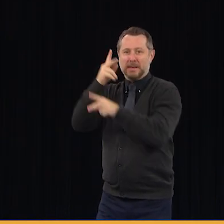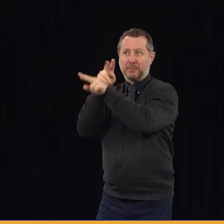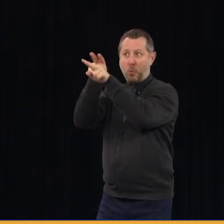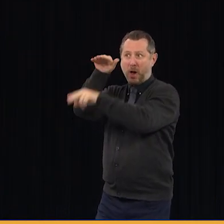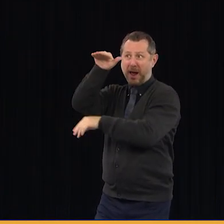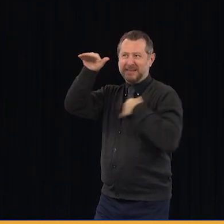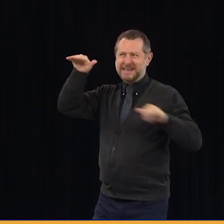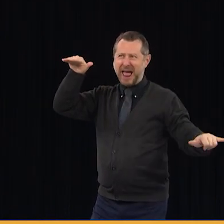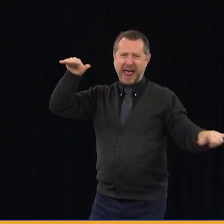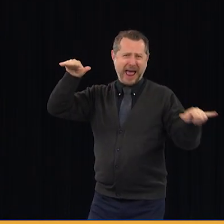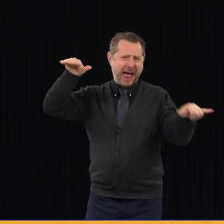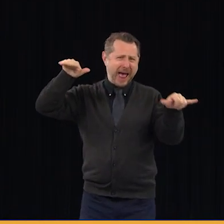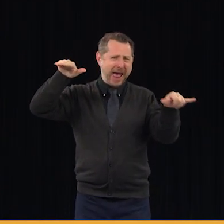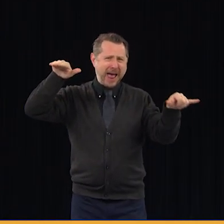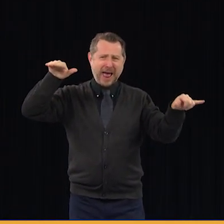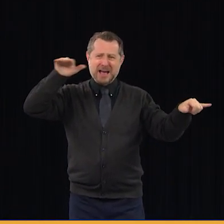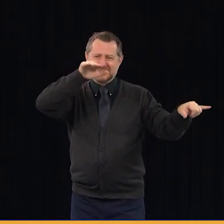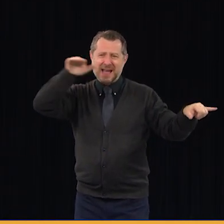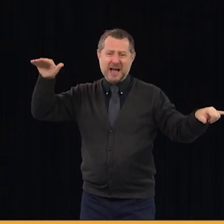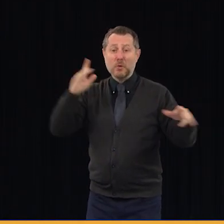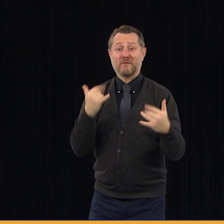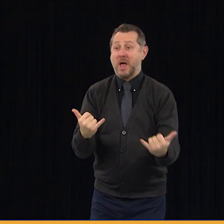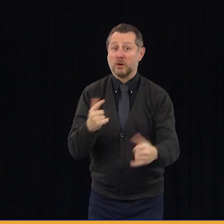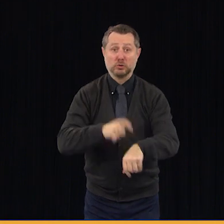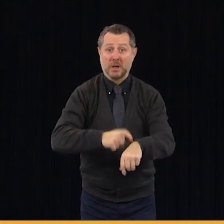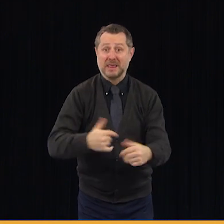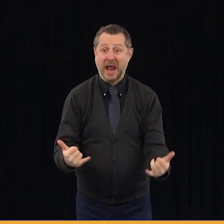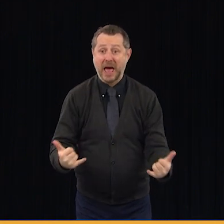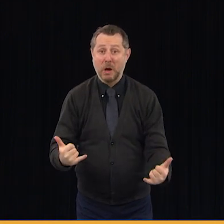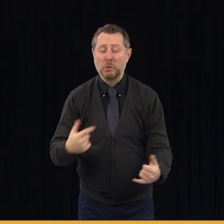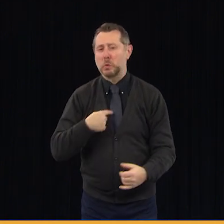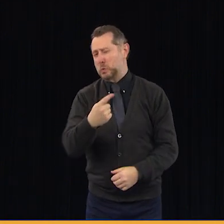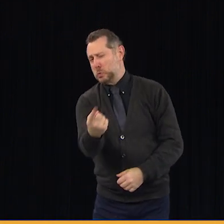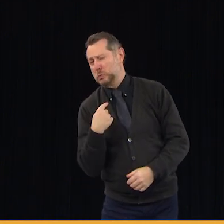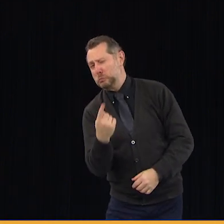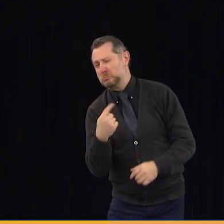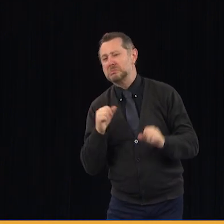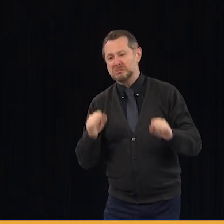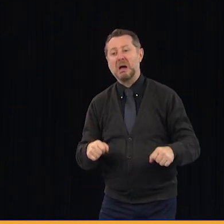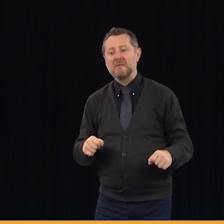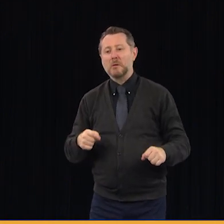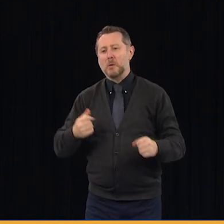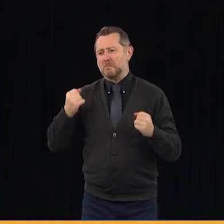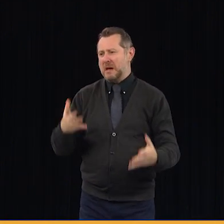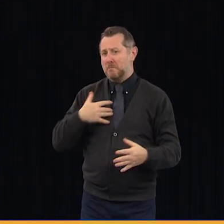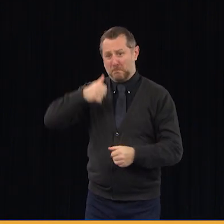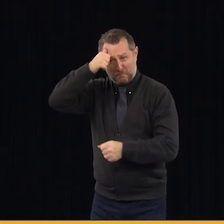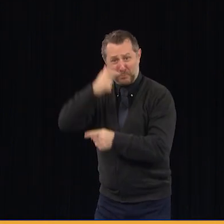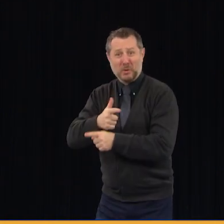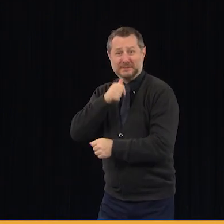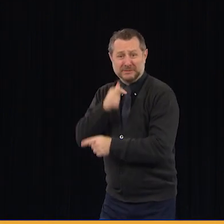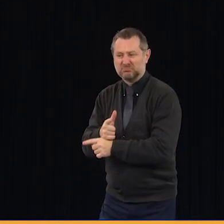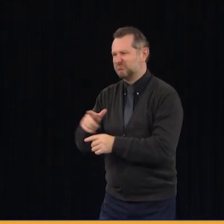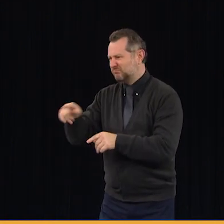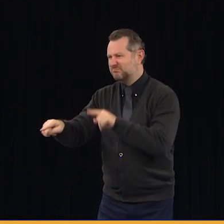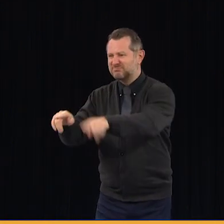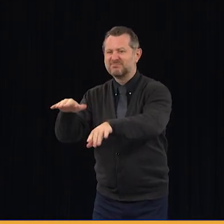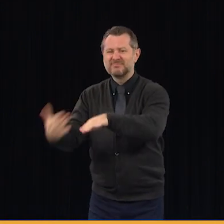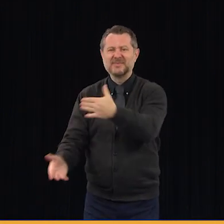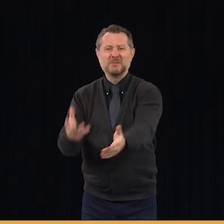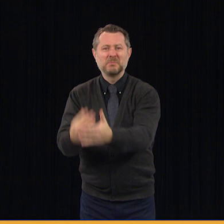Today we can say that we have lost many of our brothers and sisters, but we haven't lost